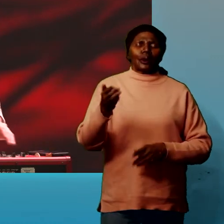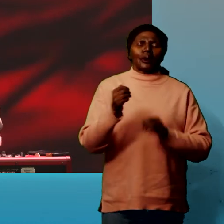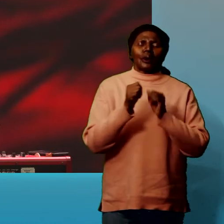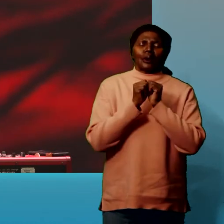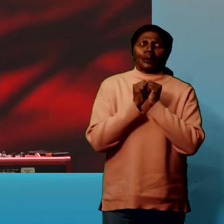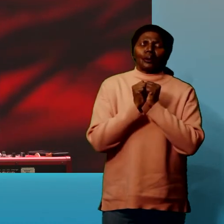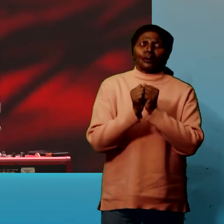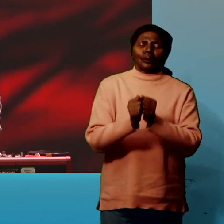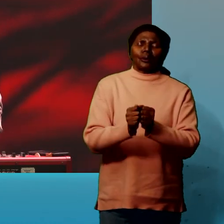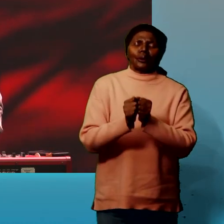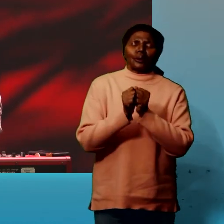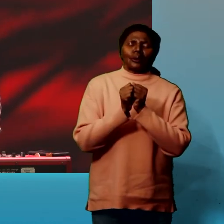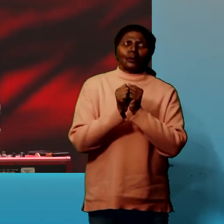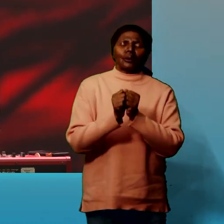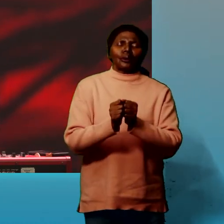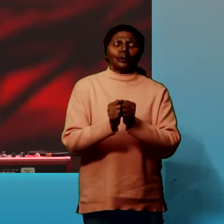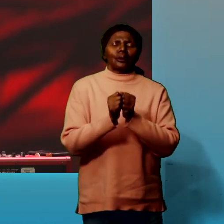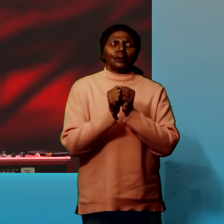you are